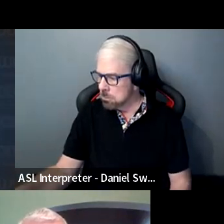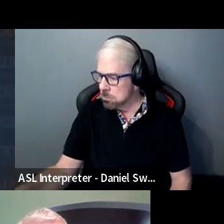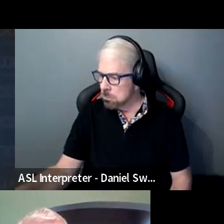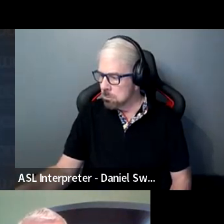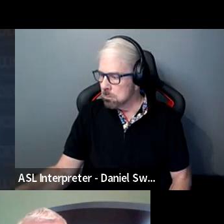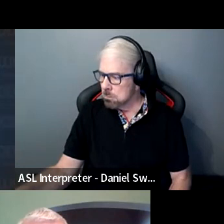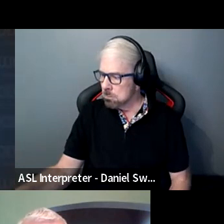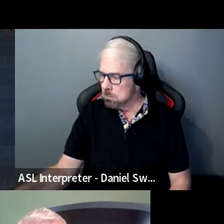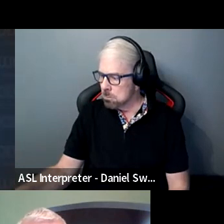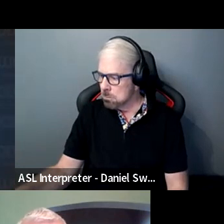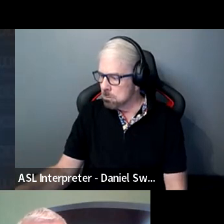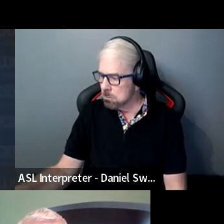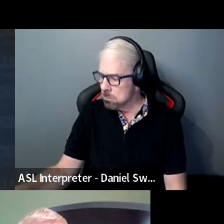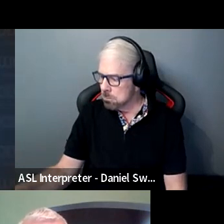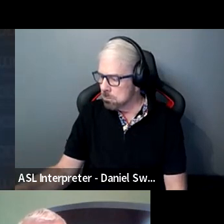Let's see.